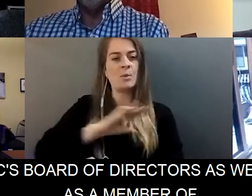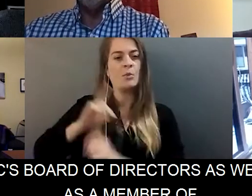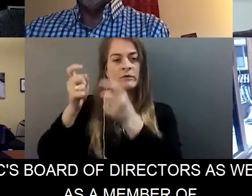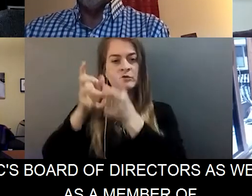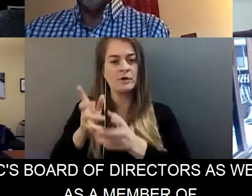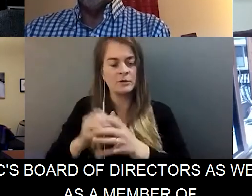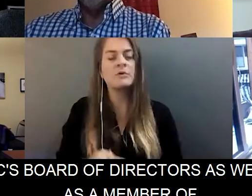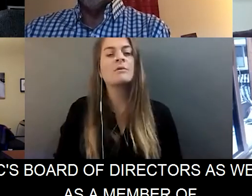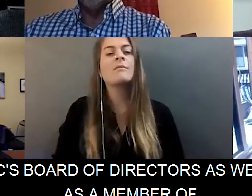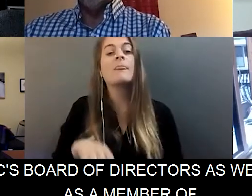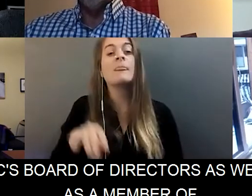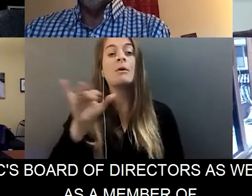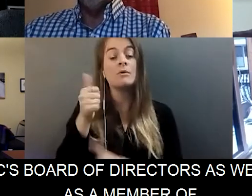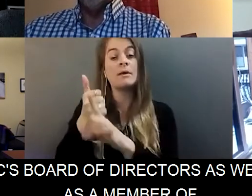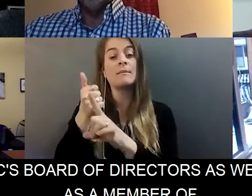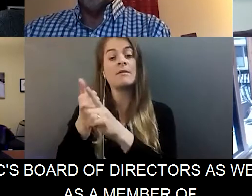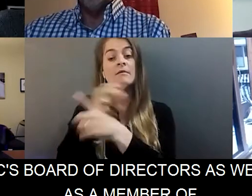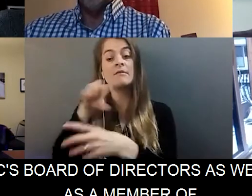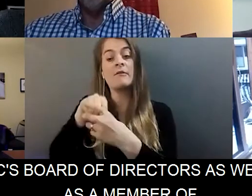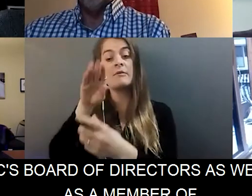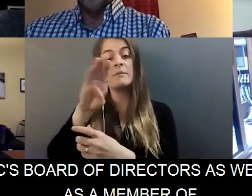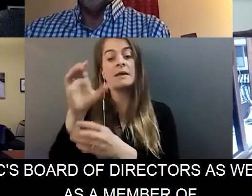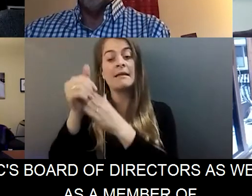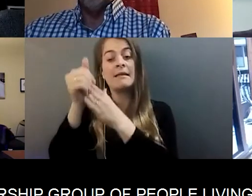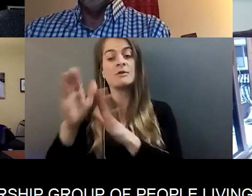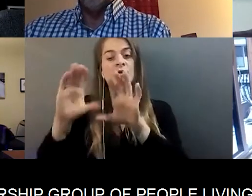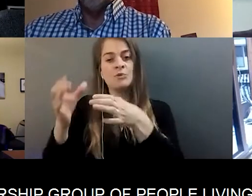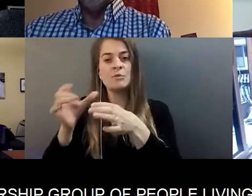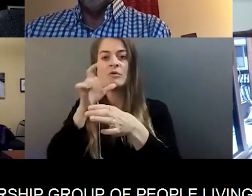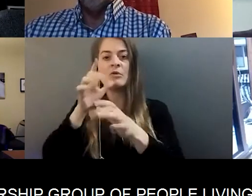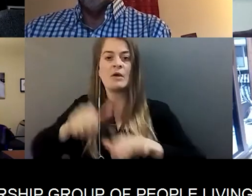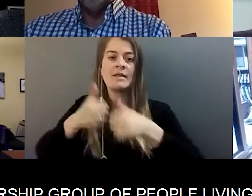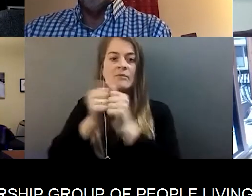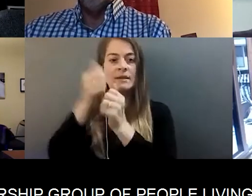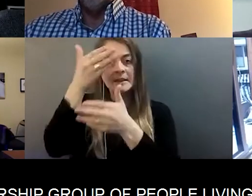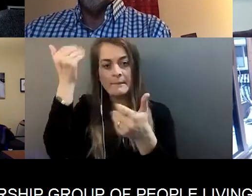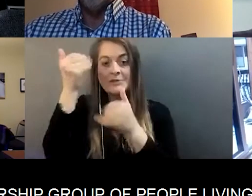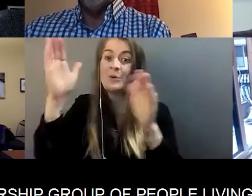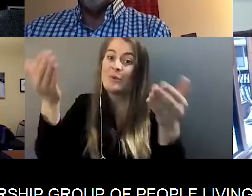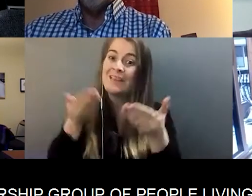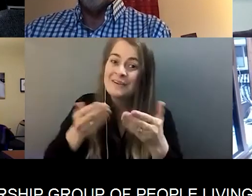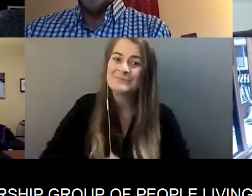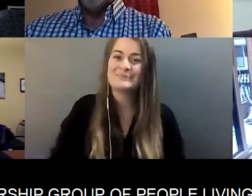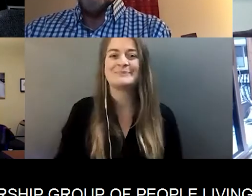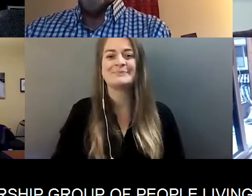Directors, as well as a member of the BC Leadership Group of People Living with Dementia. Welcome, Craig.